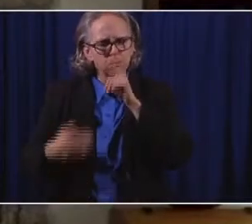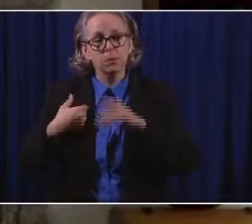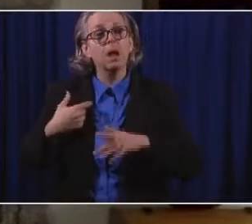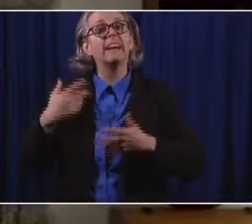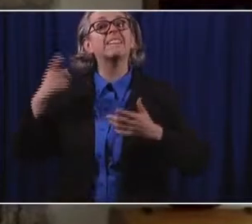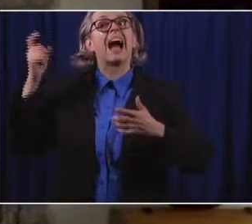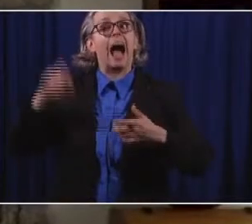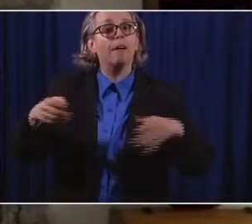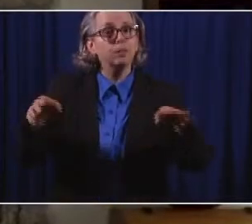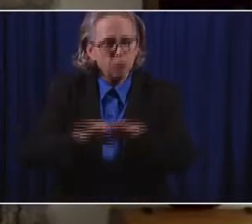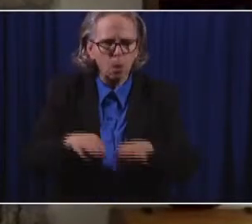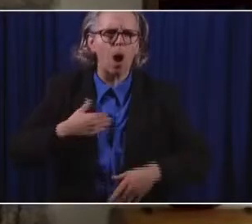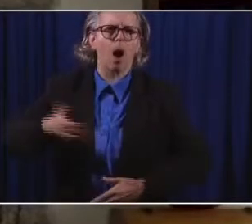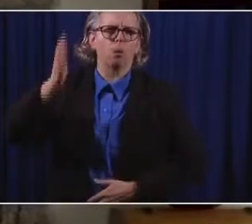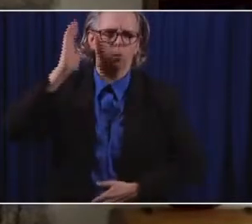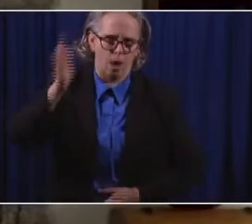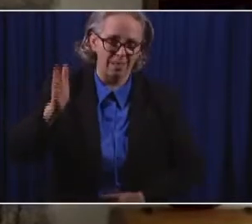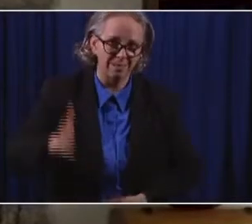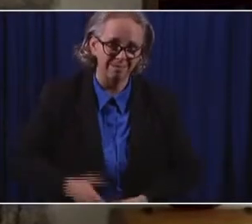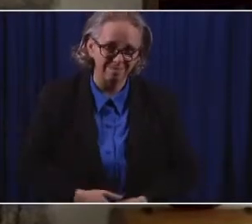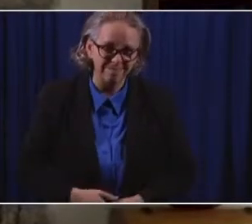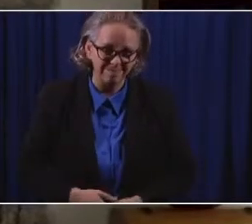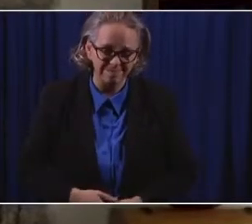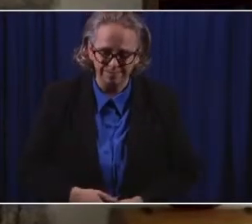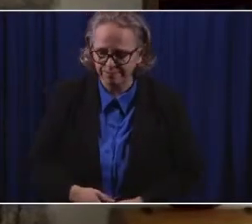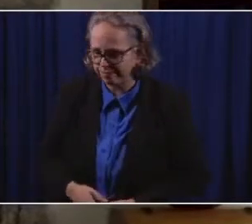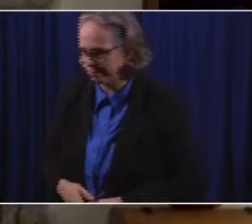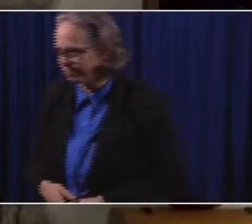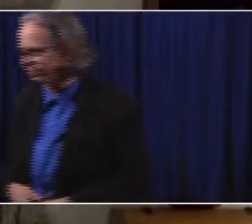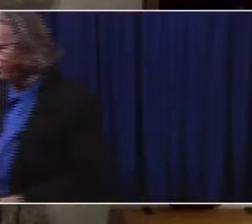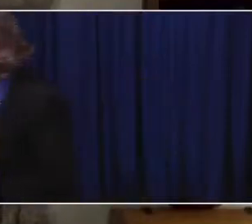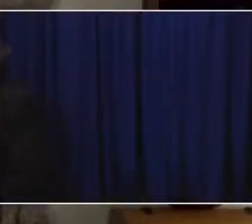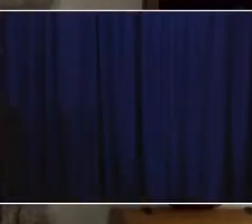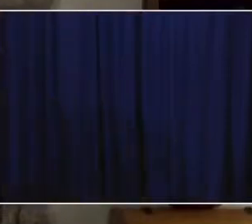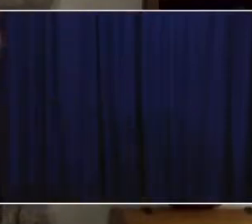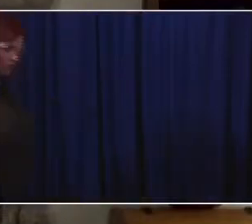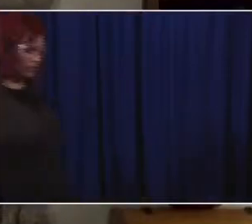Next question is from Amanda Van Allen at WEWS in Cleveland.